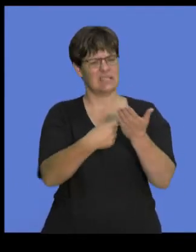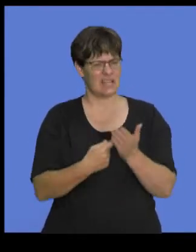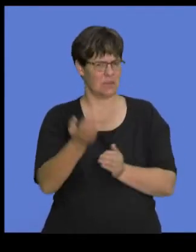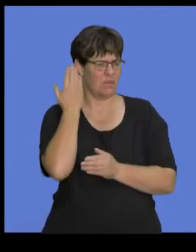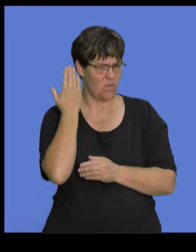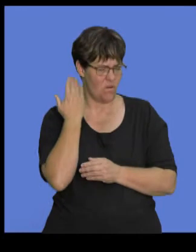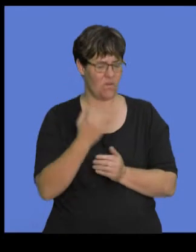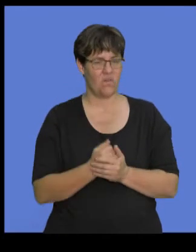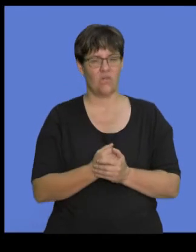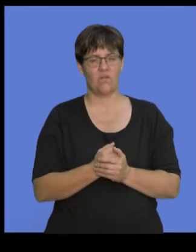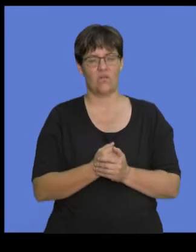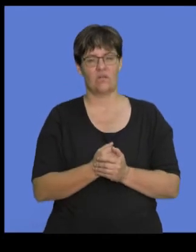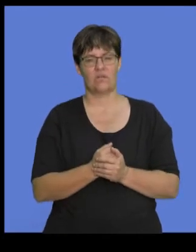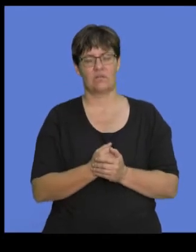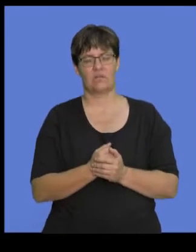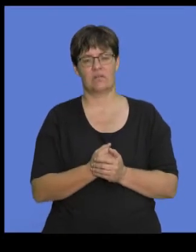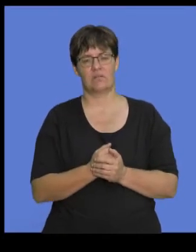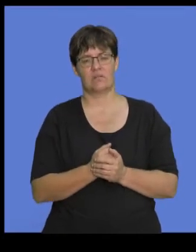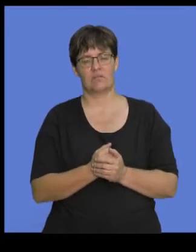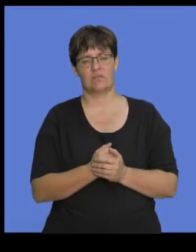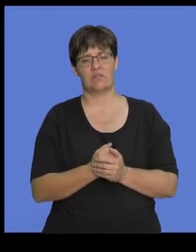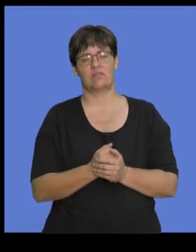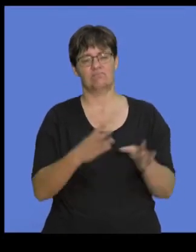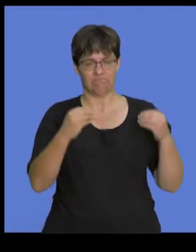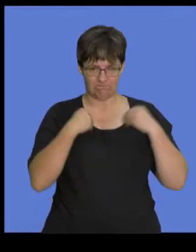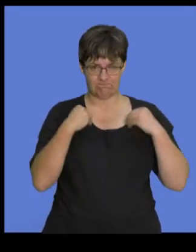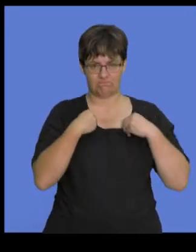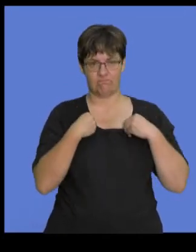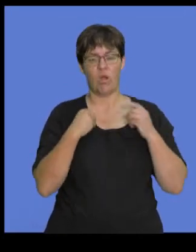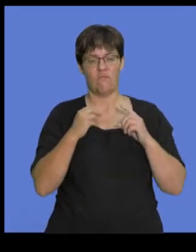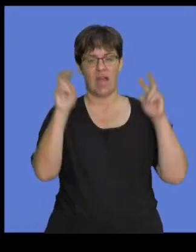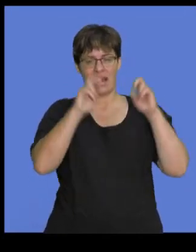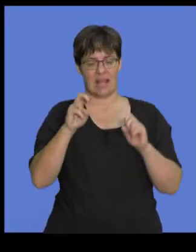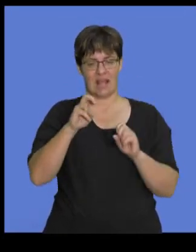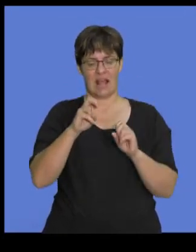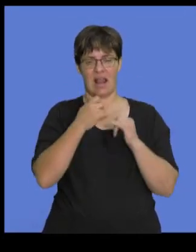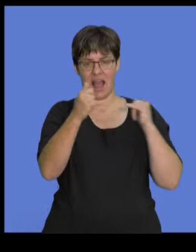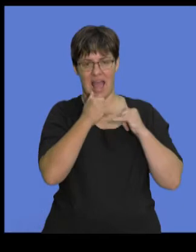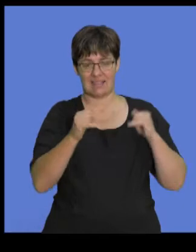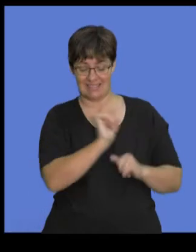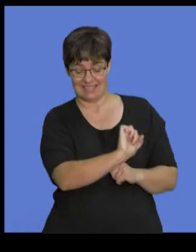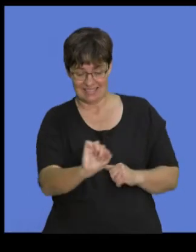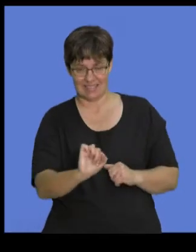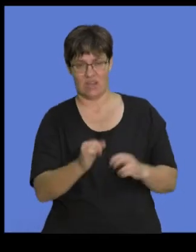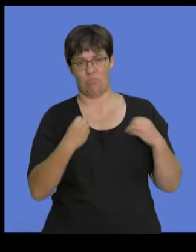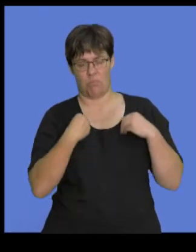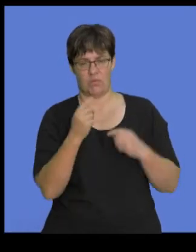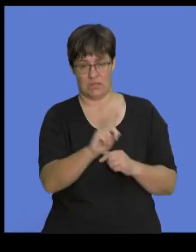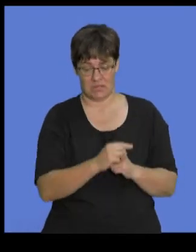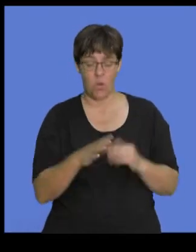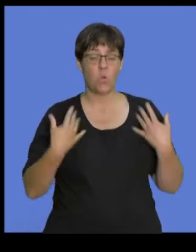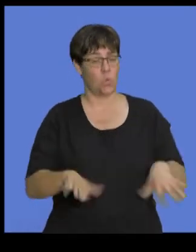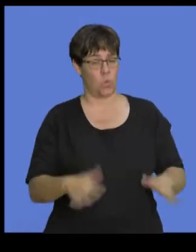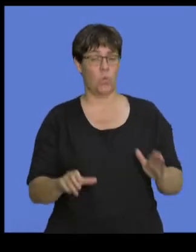previous sessions, we have managed to talk about, the properties of electric field lines, right? This is very important because